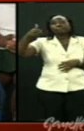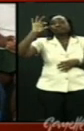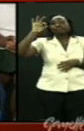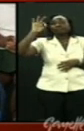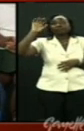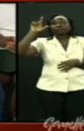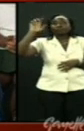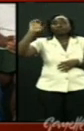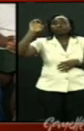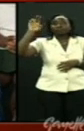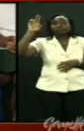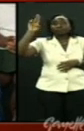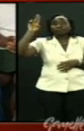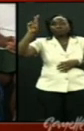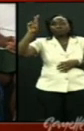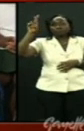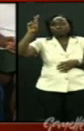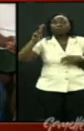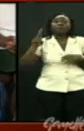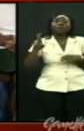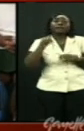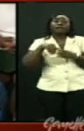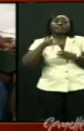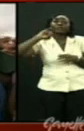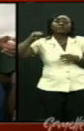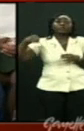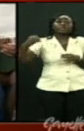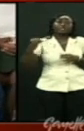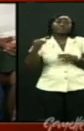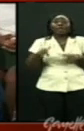Yamile, and Tony. Big up for them.